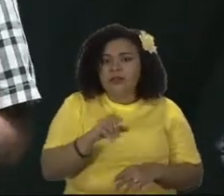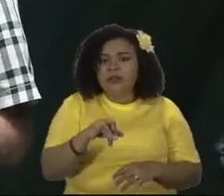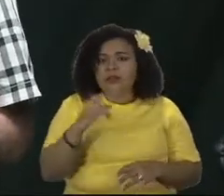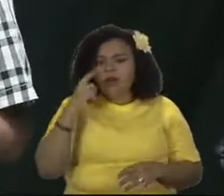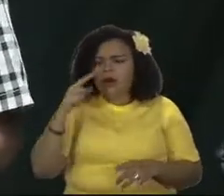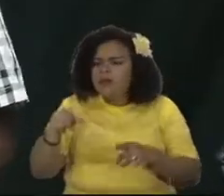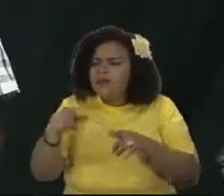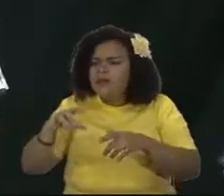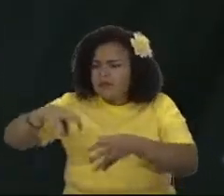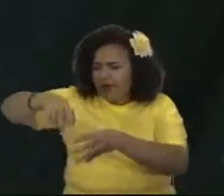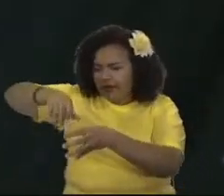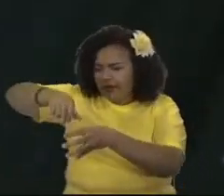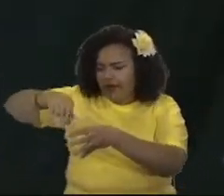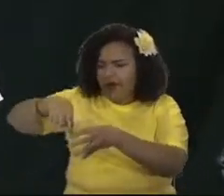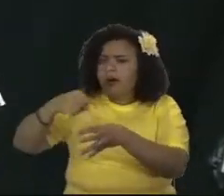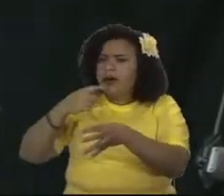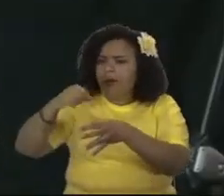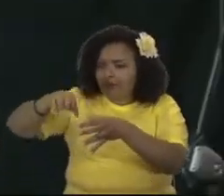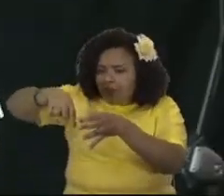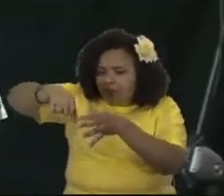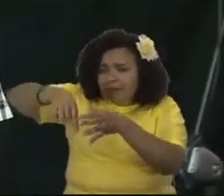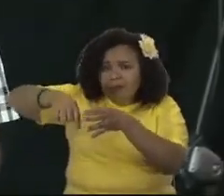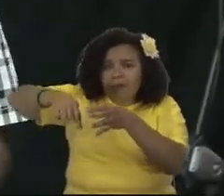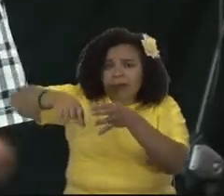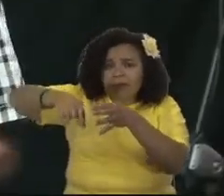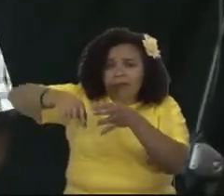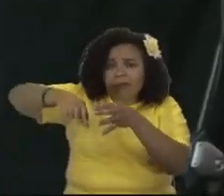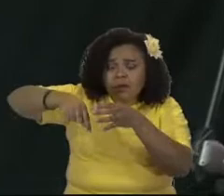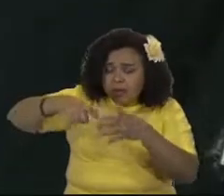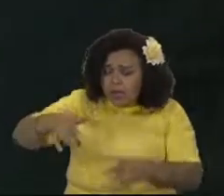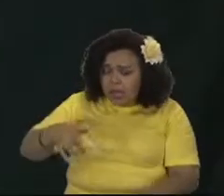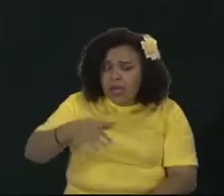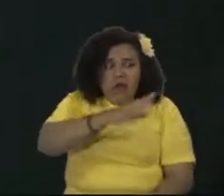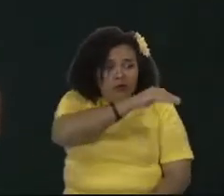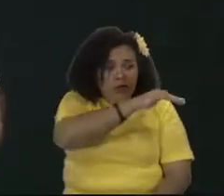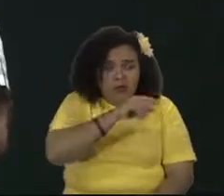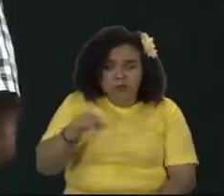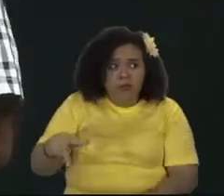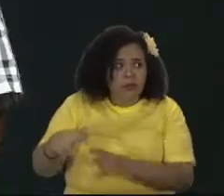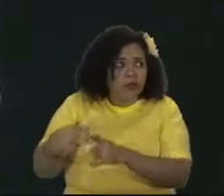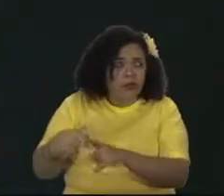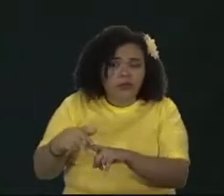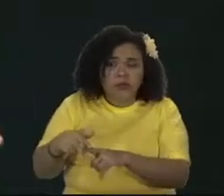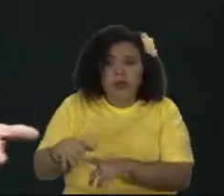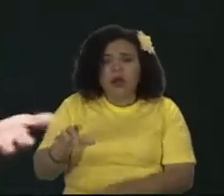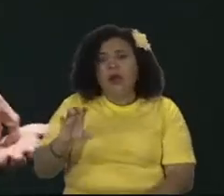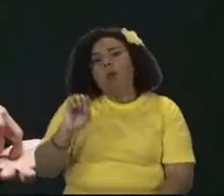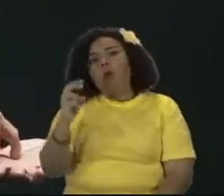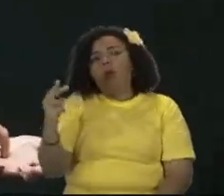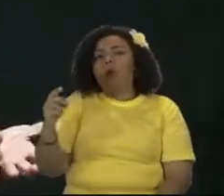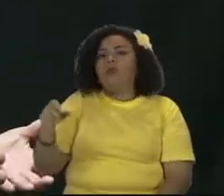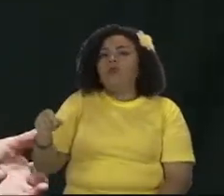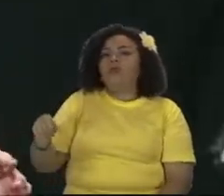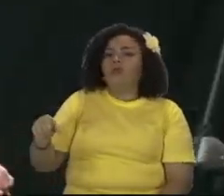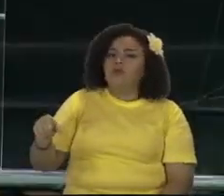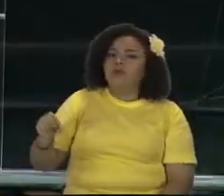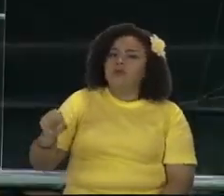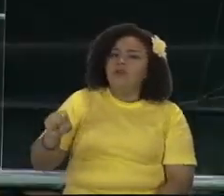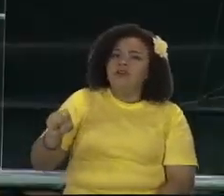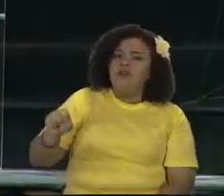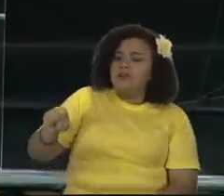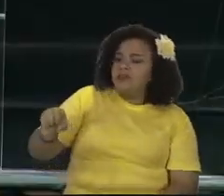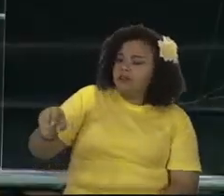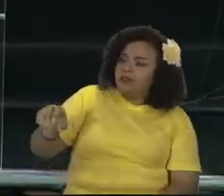broke, and then you find someone competent. I saw that some door was broken.